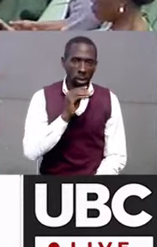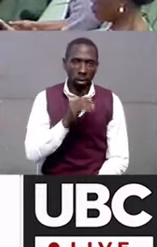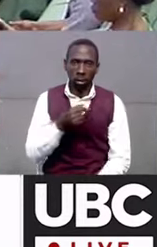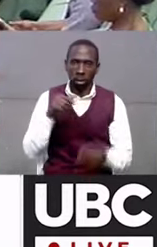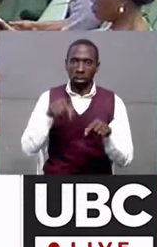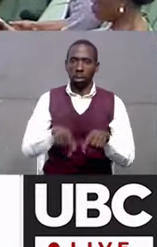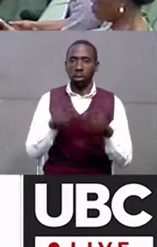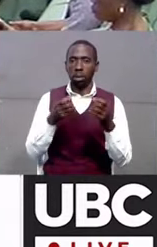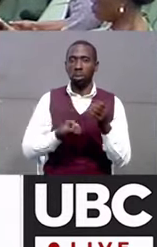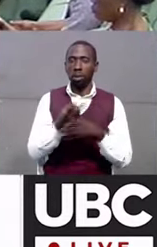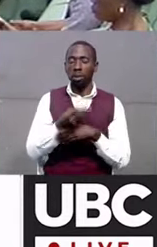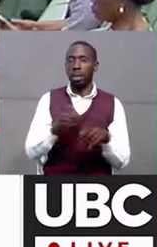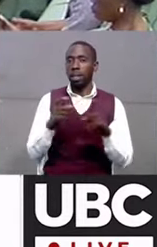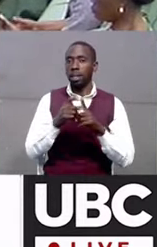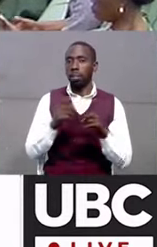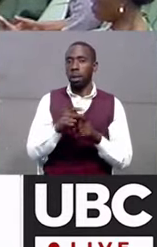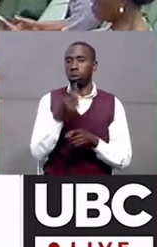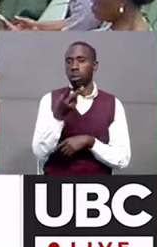whereas on 12th December